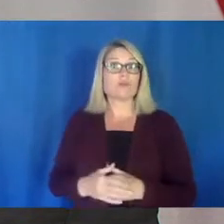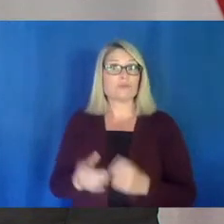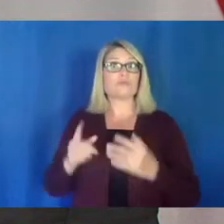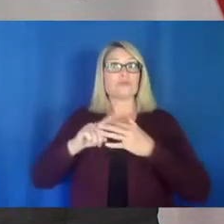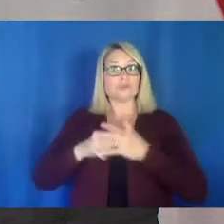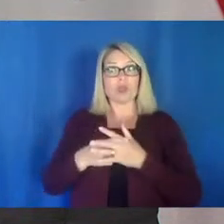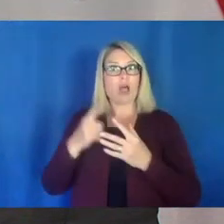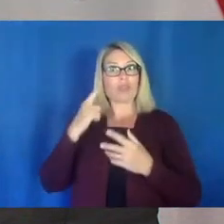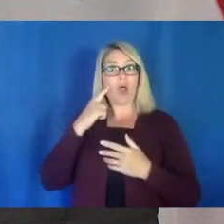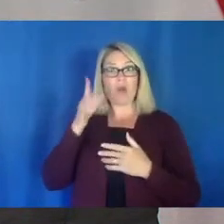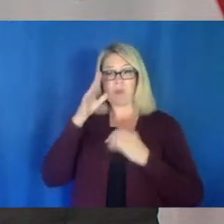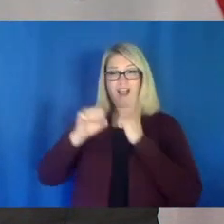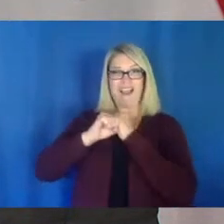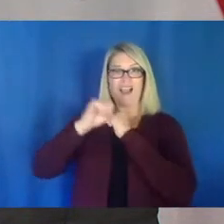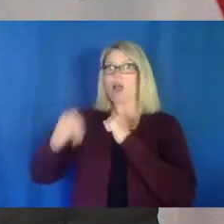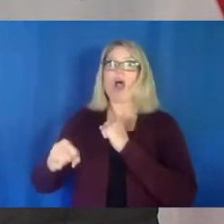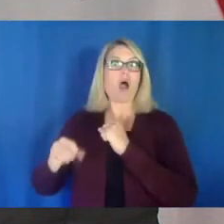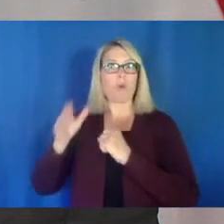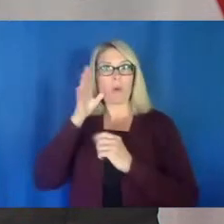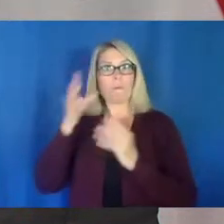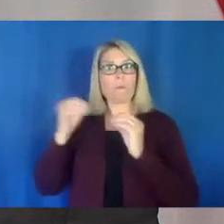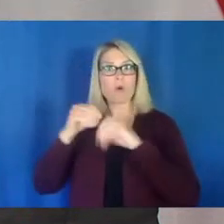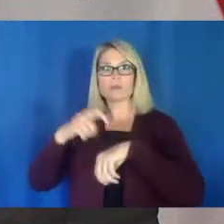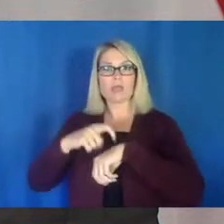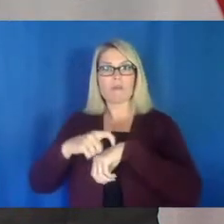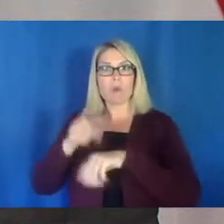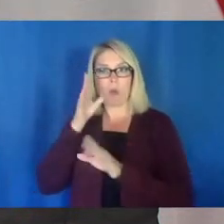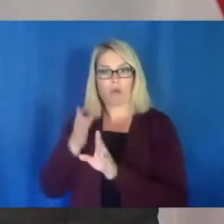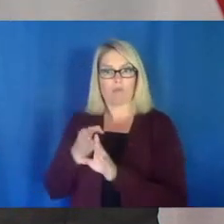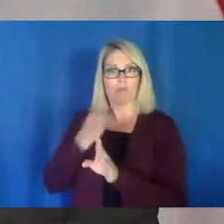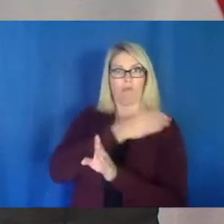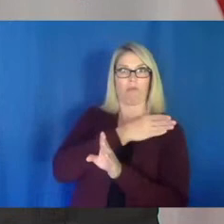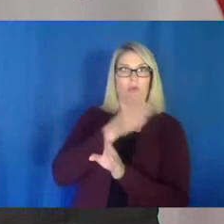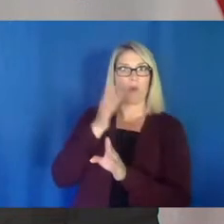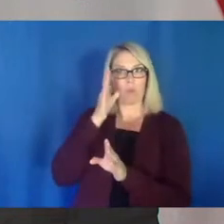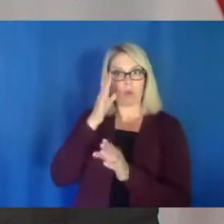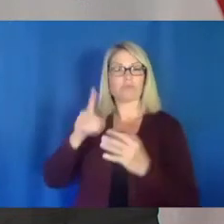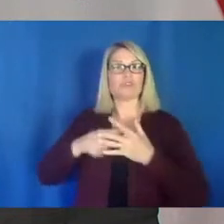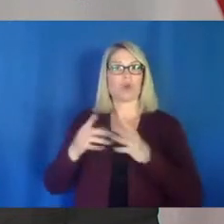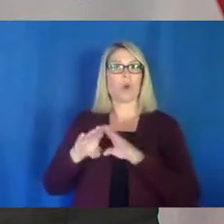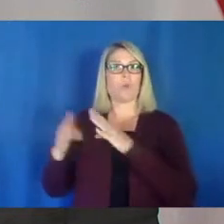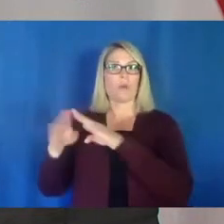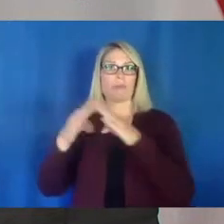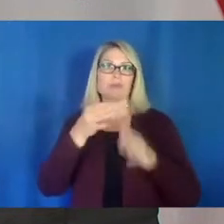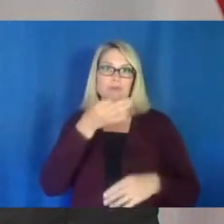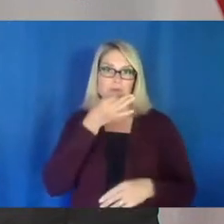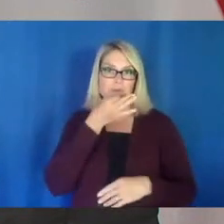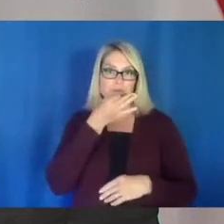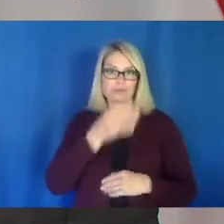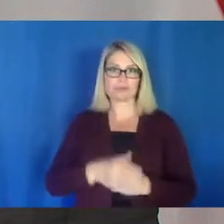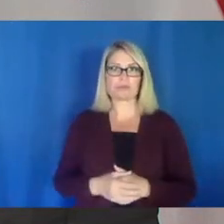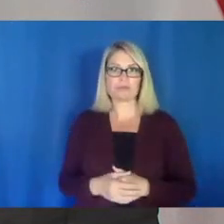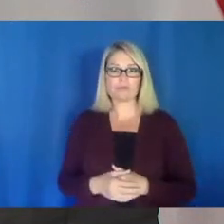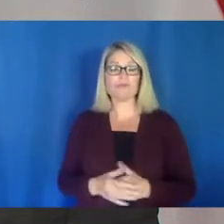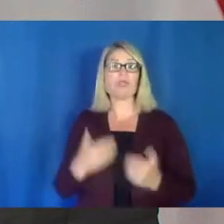faster than we originally hoped, and we're getting there safely. So I want to thank Dr. Morrison and her staff and everyone